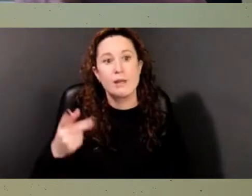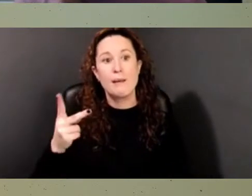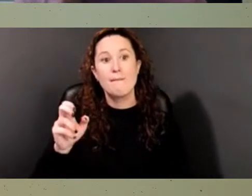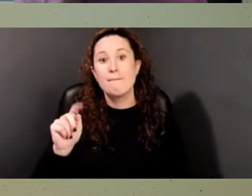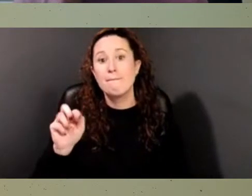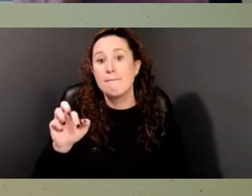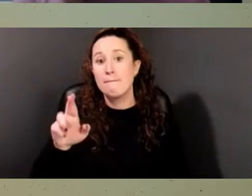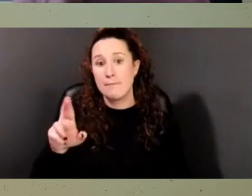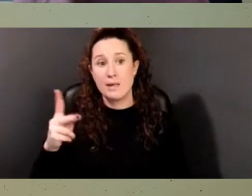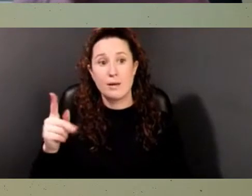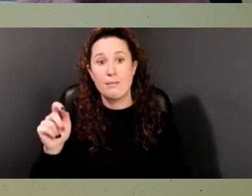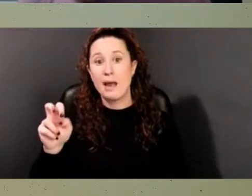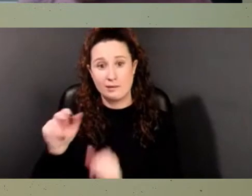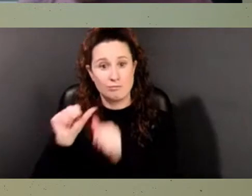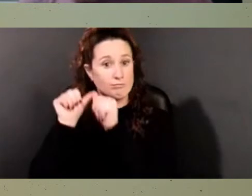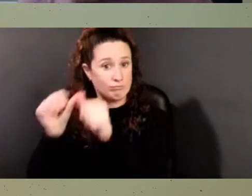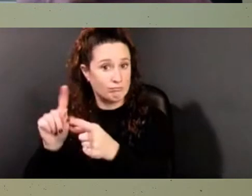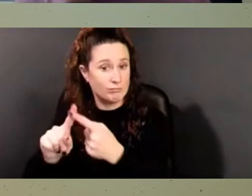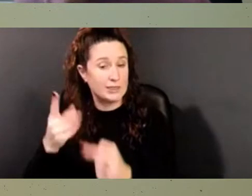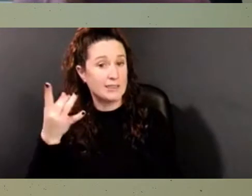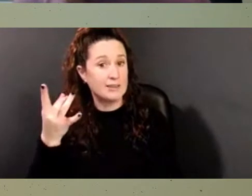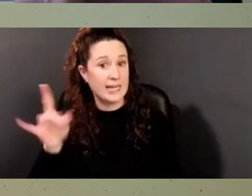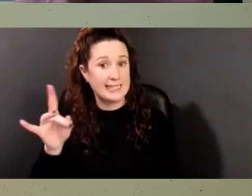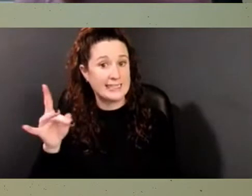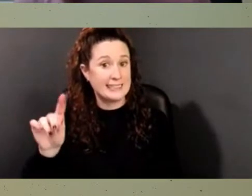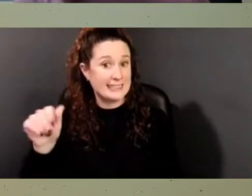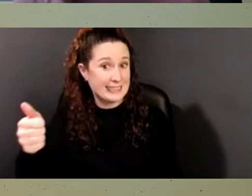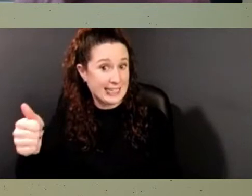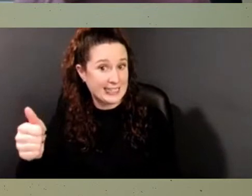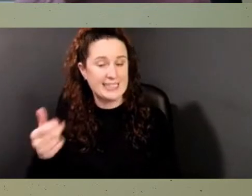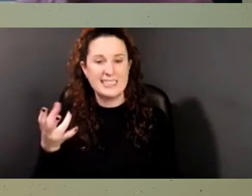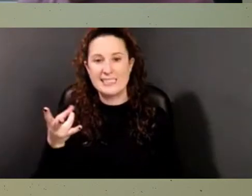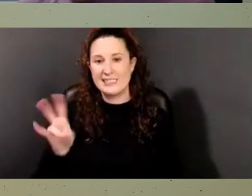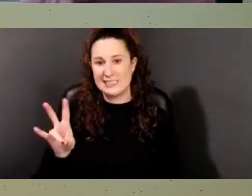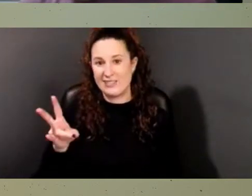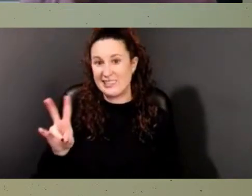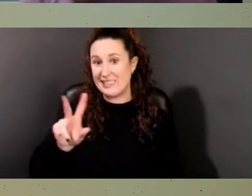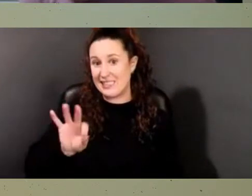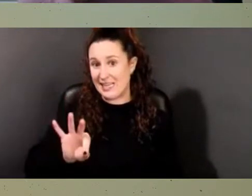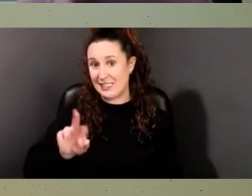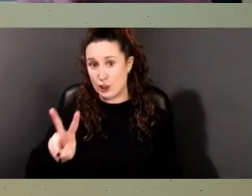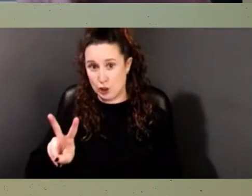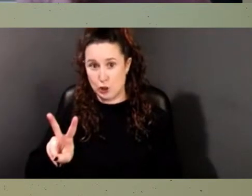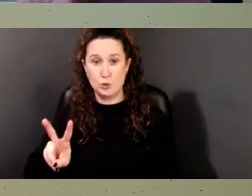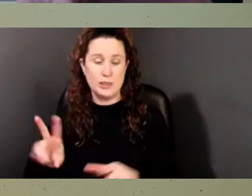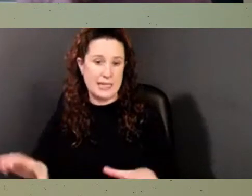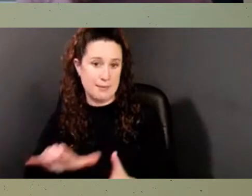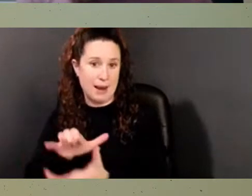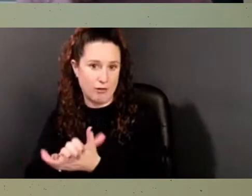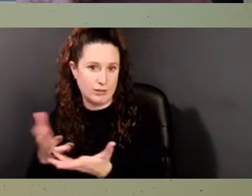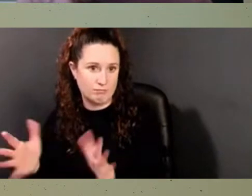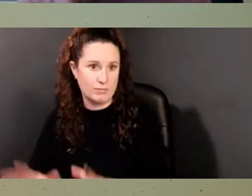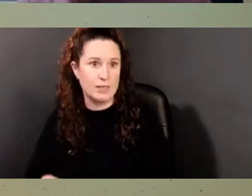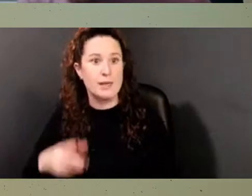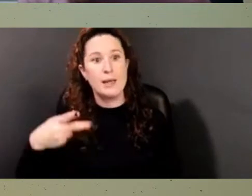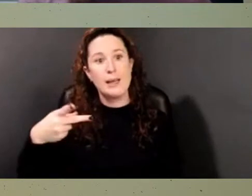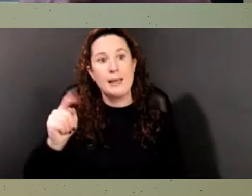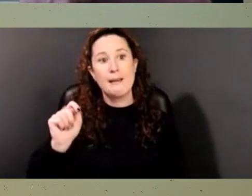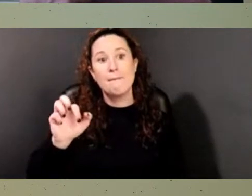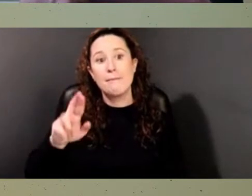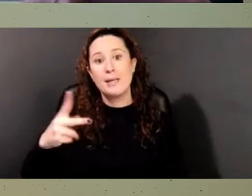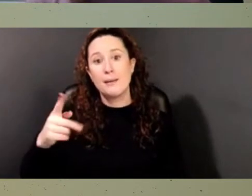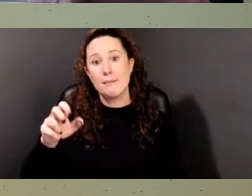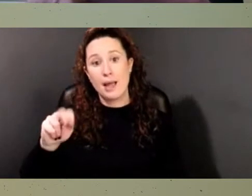through 1810. By 1792, he had married Dinah, like I mentioned in her story. Peter Patten died in